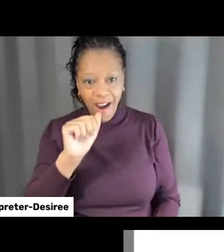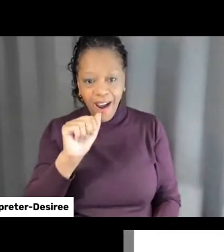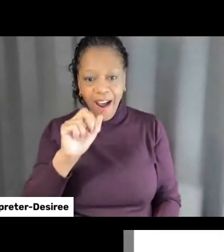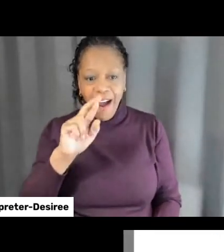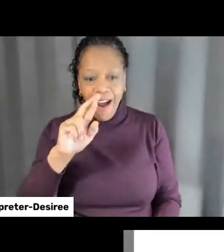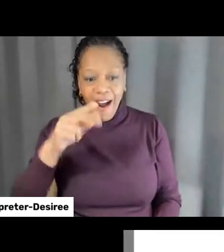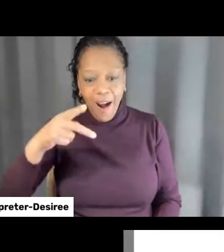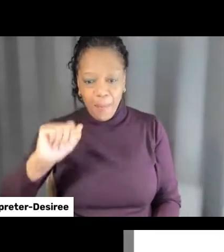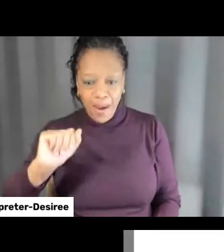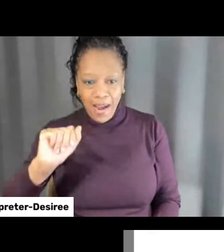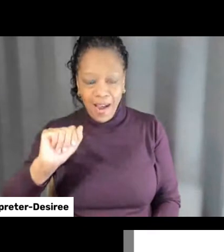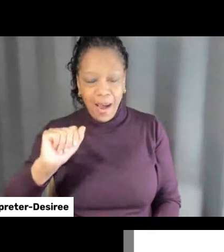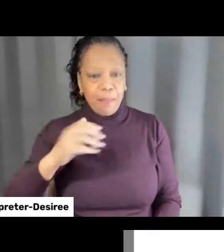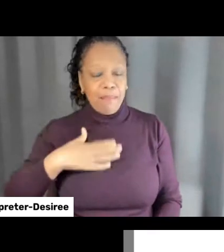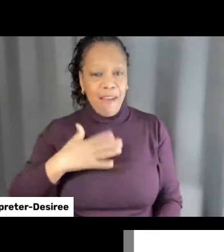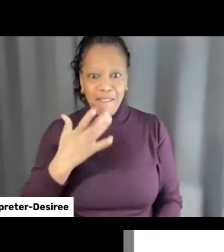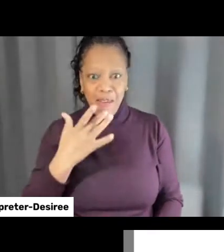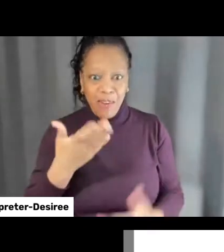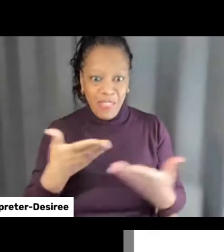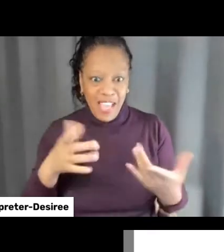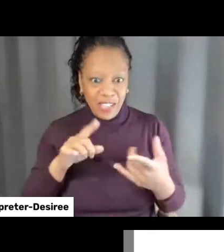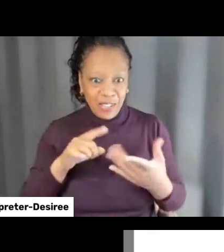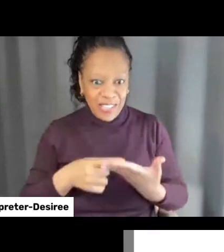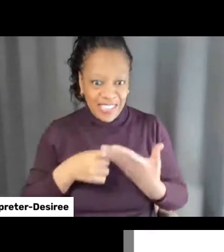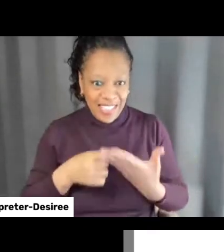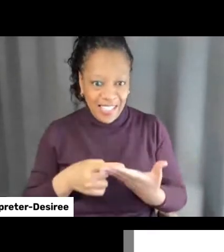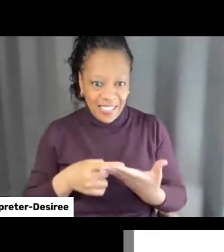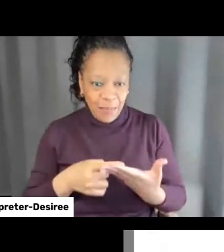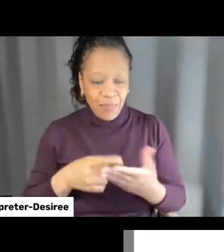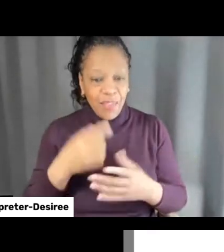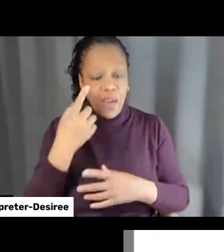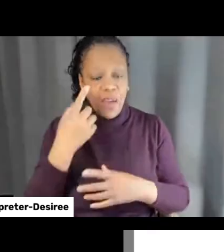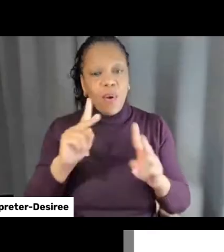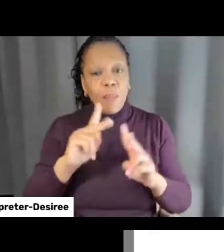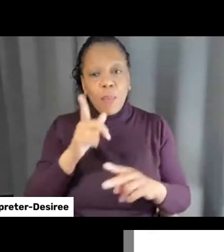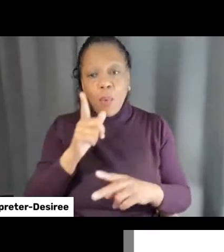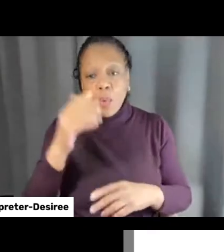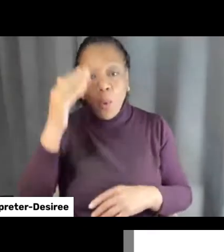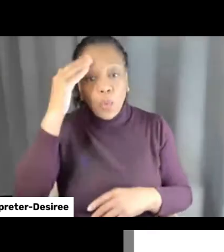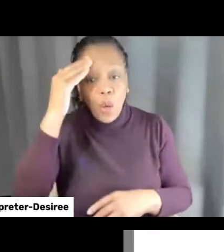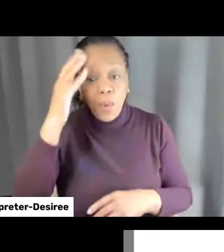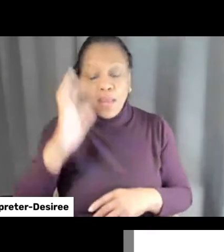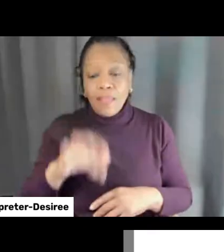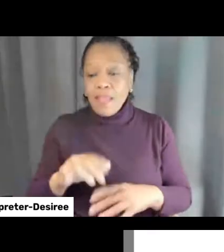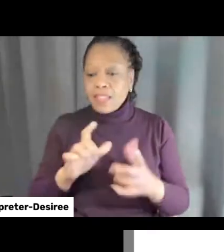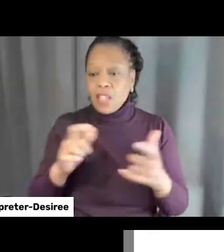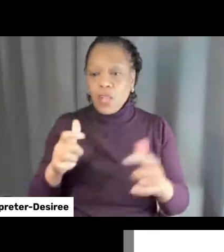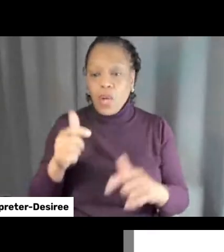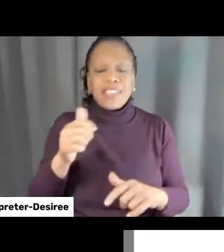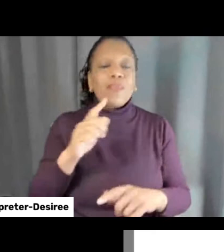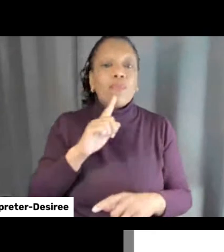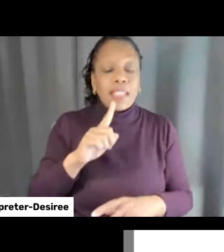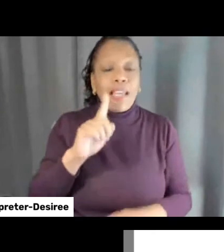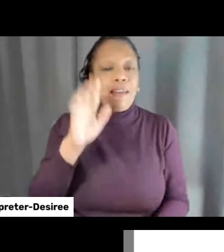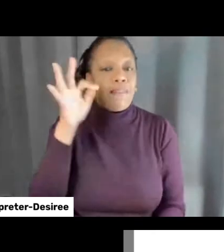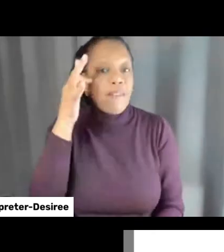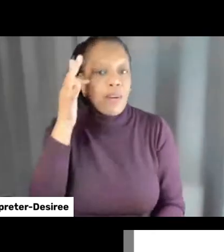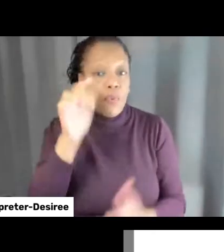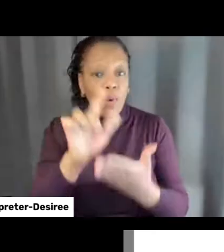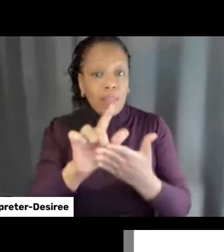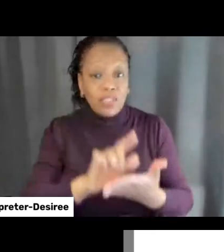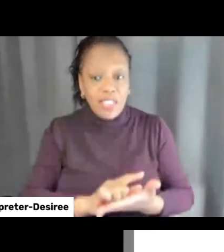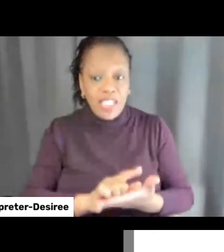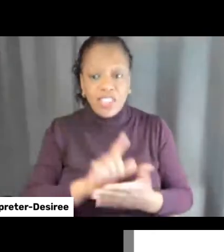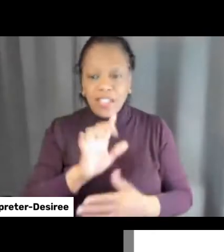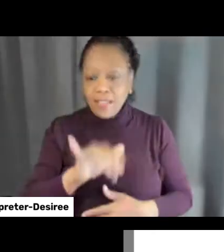here too. And just for folks who maybe aren't as familiar, this is the largest this is a piece of federal legislation that's one of the largest